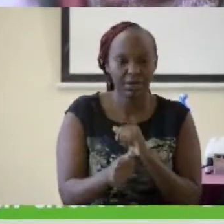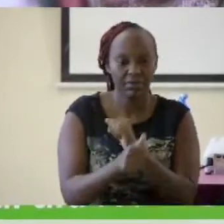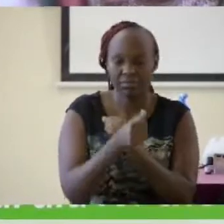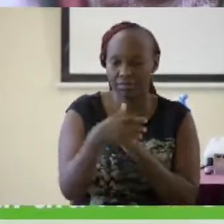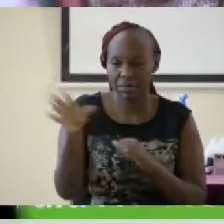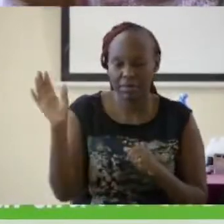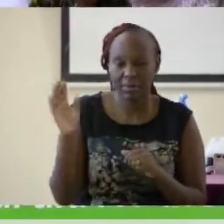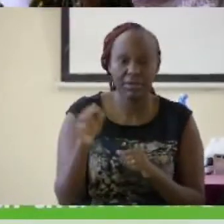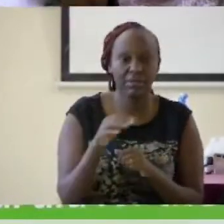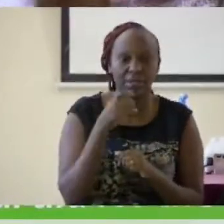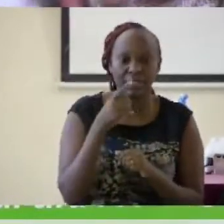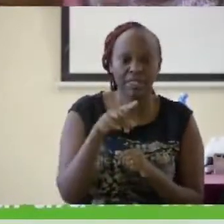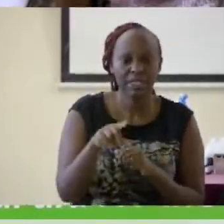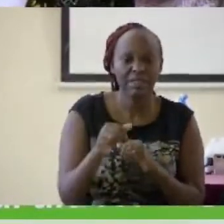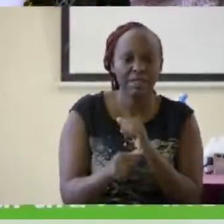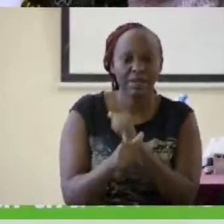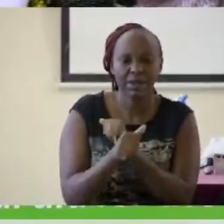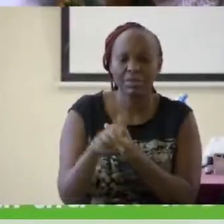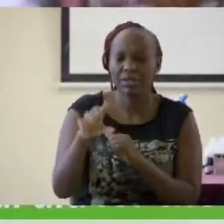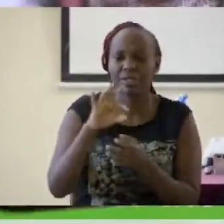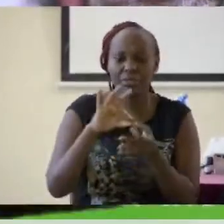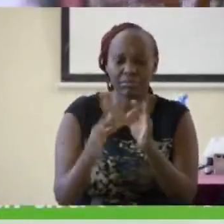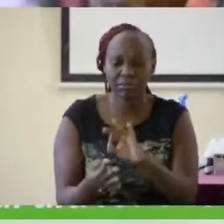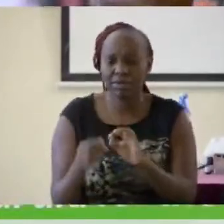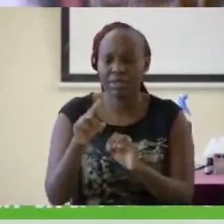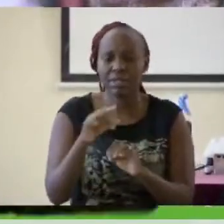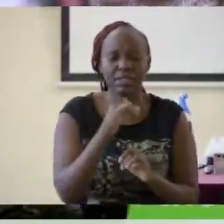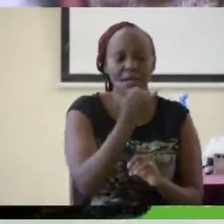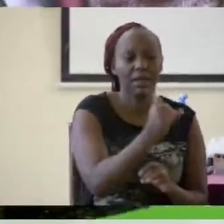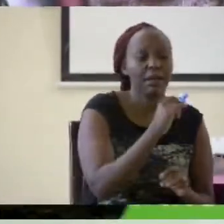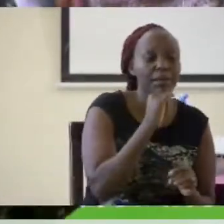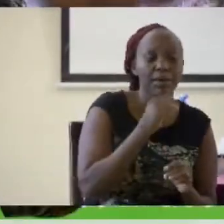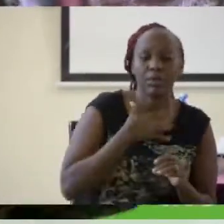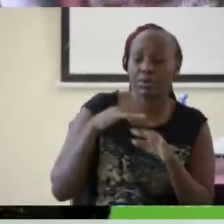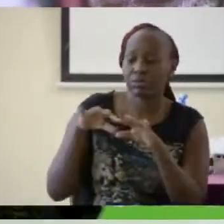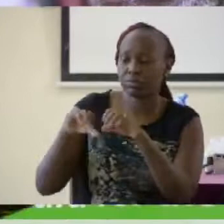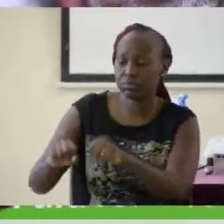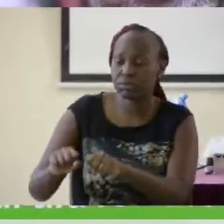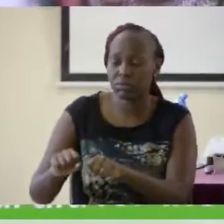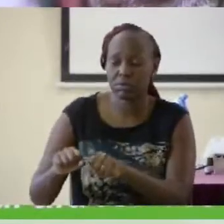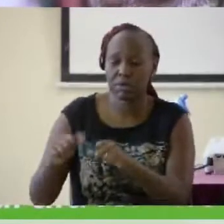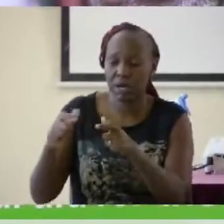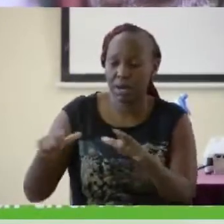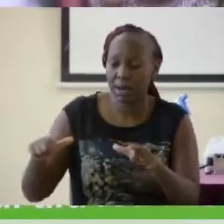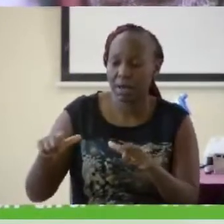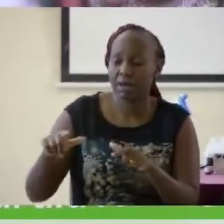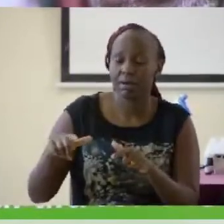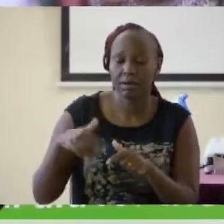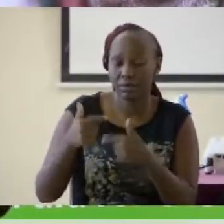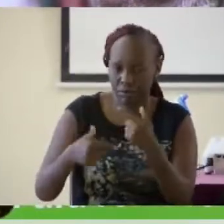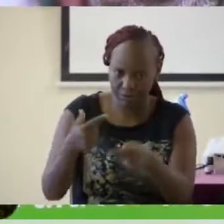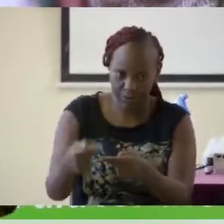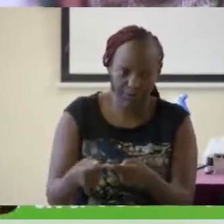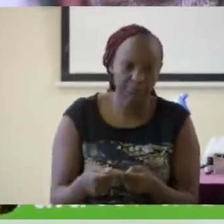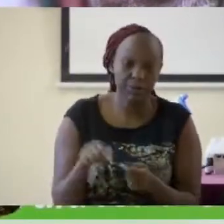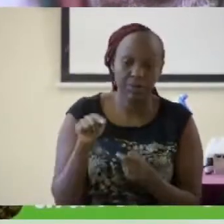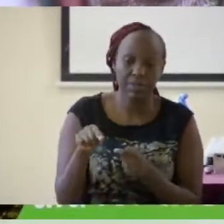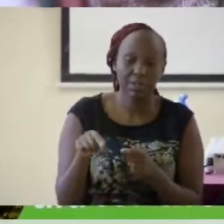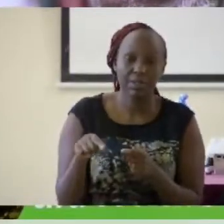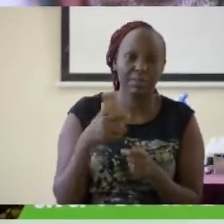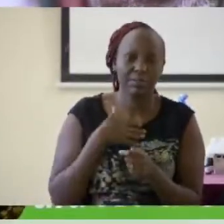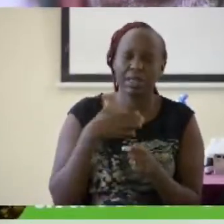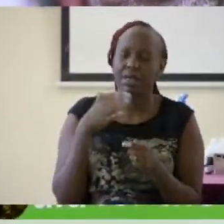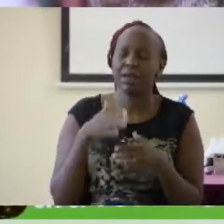told us this is nonsense, this is distortion, these are just young men who want to take the land of, and so on. And that was music to my